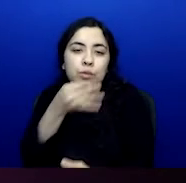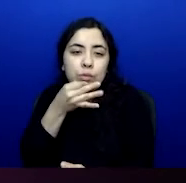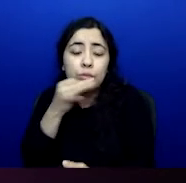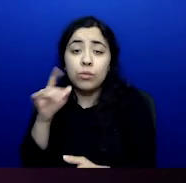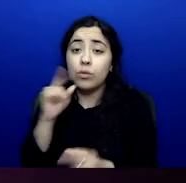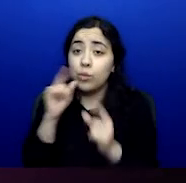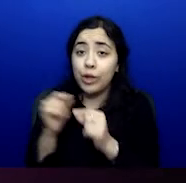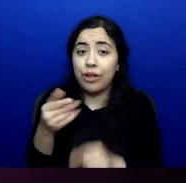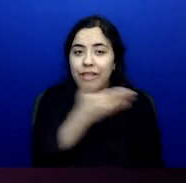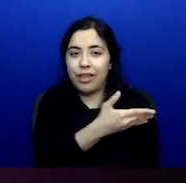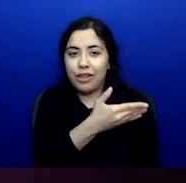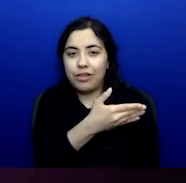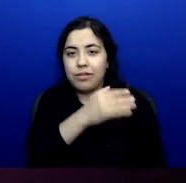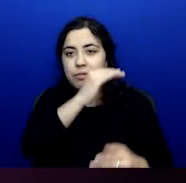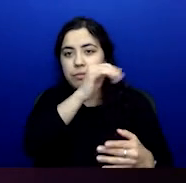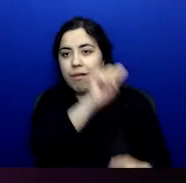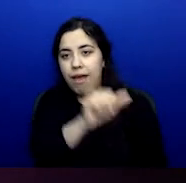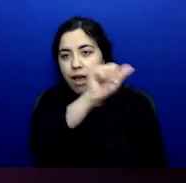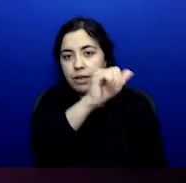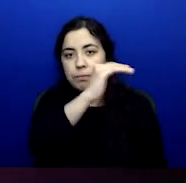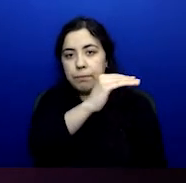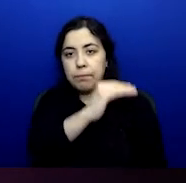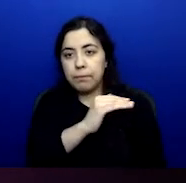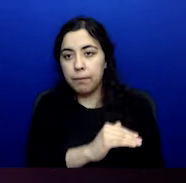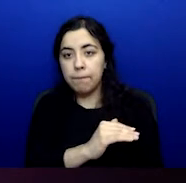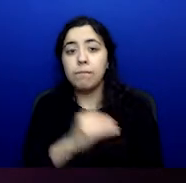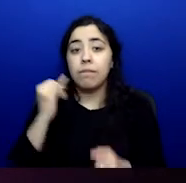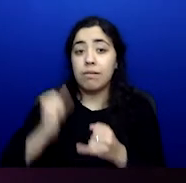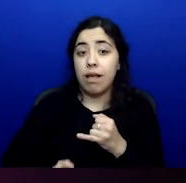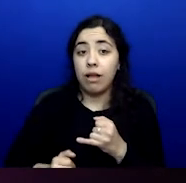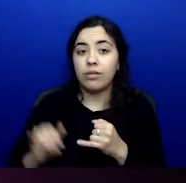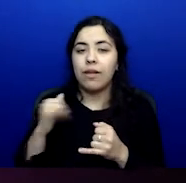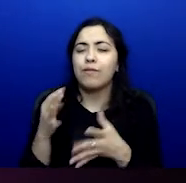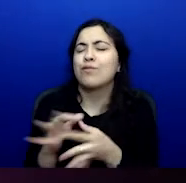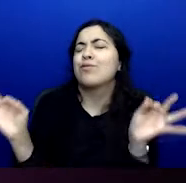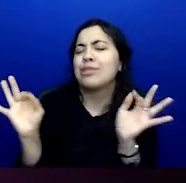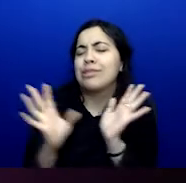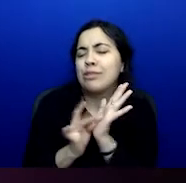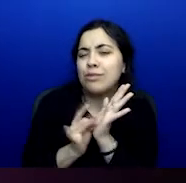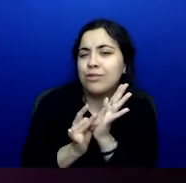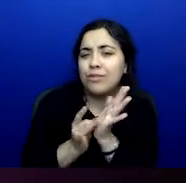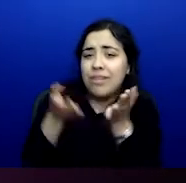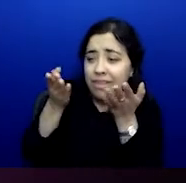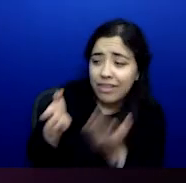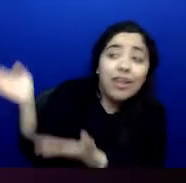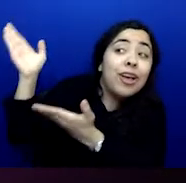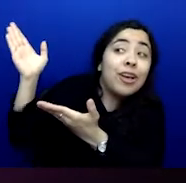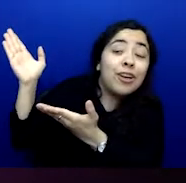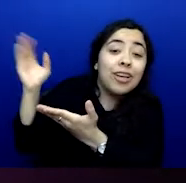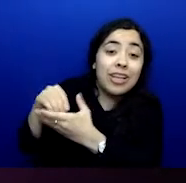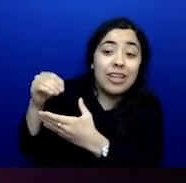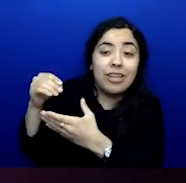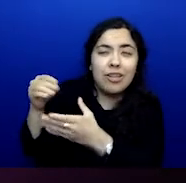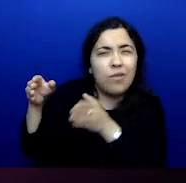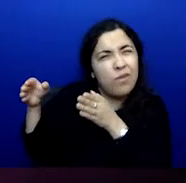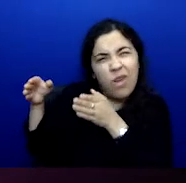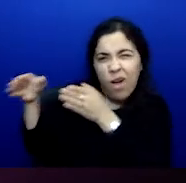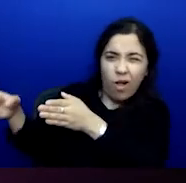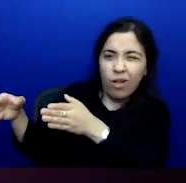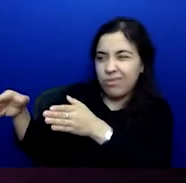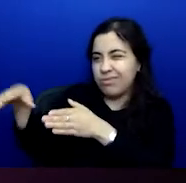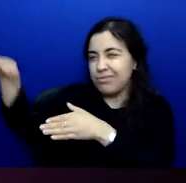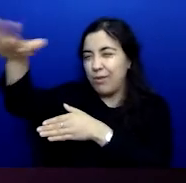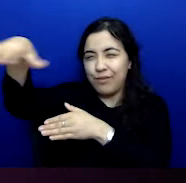handles. And last but not least, we have free stickers. They're out there in the hall, or in the thing out